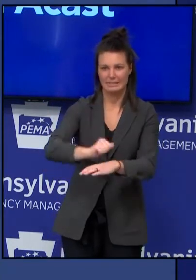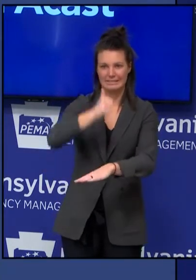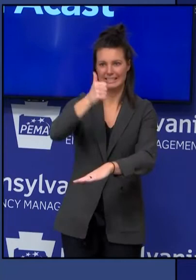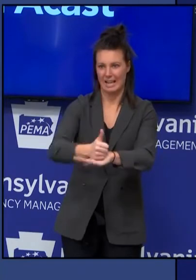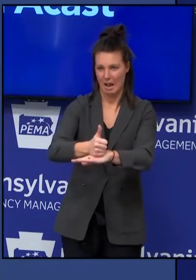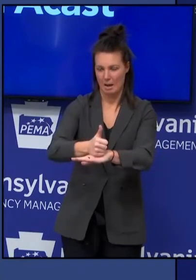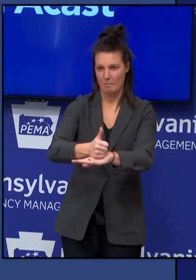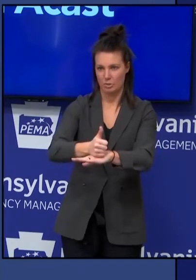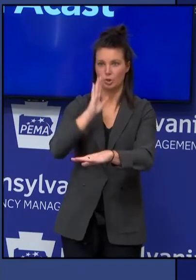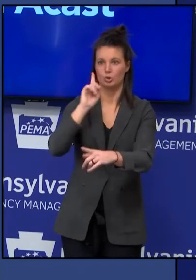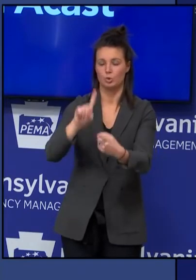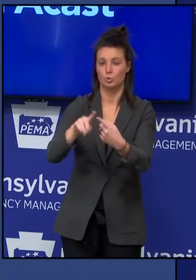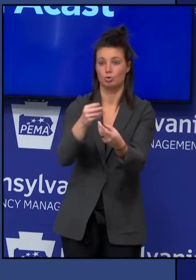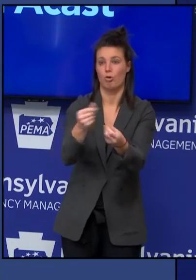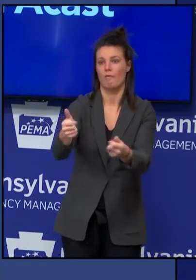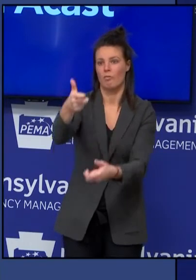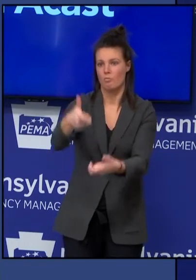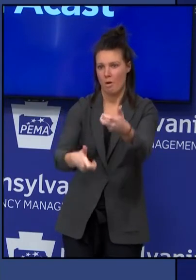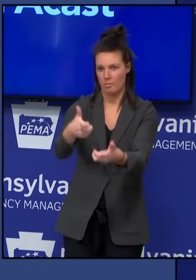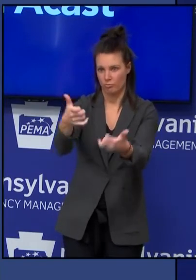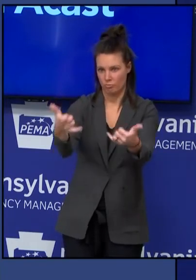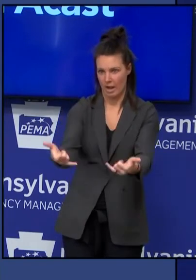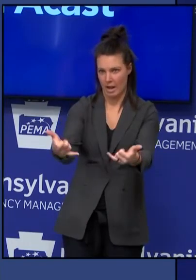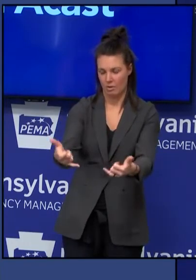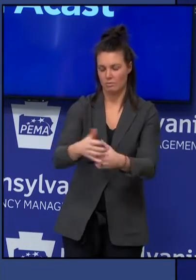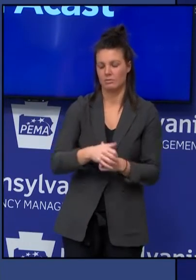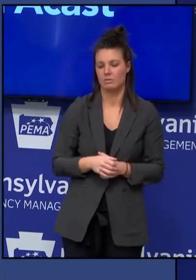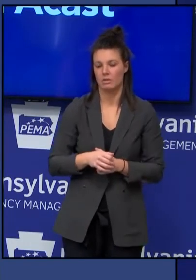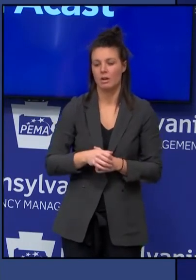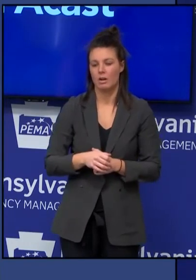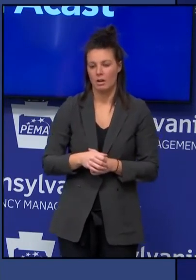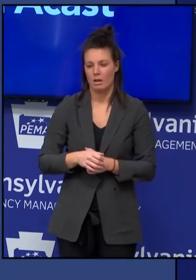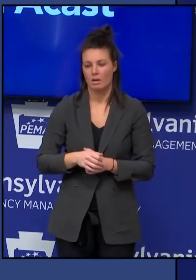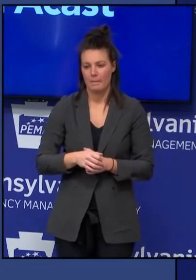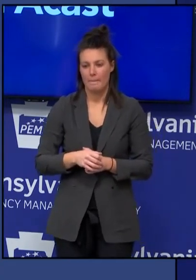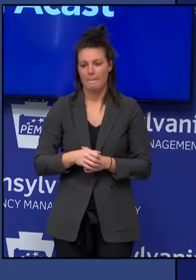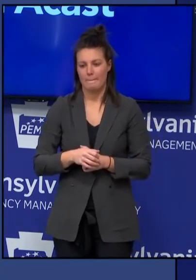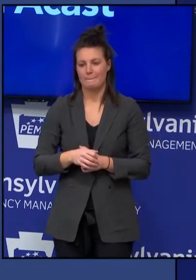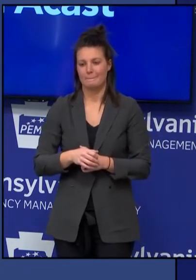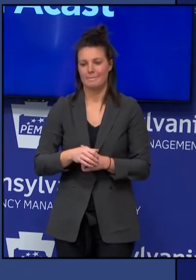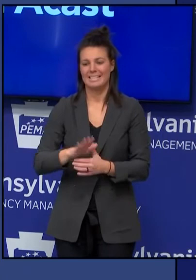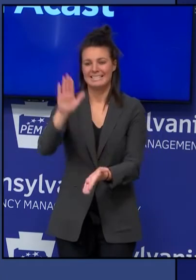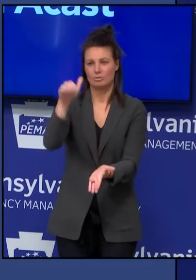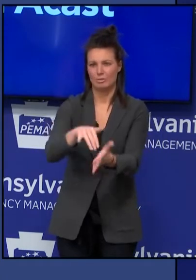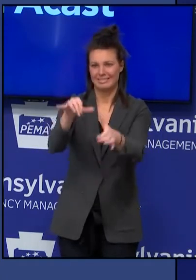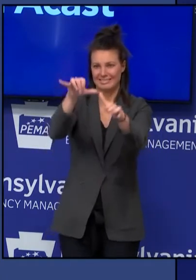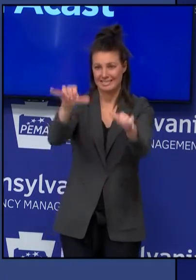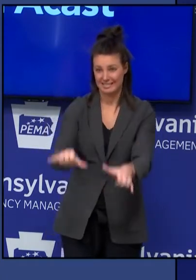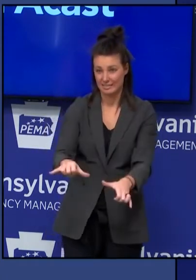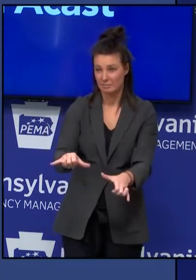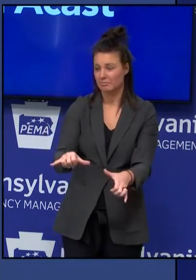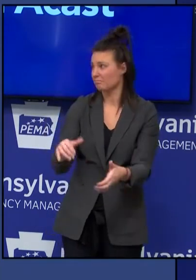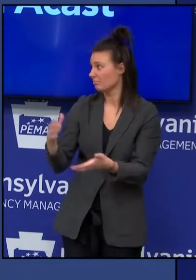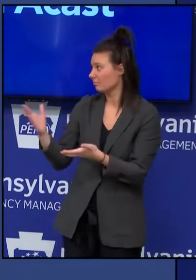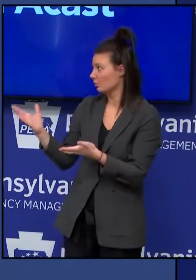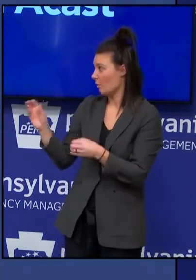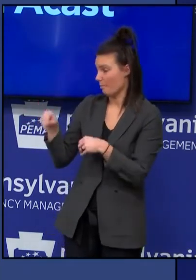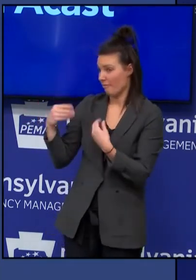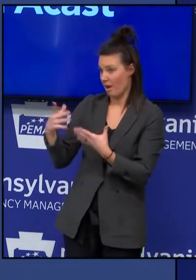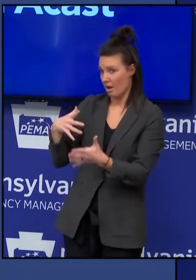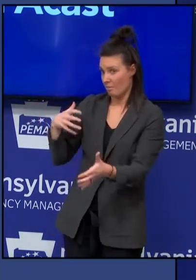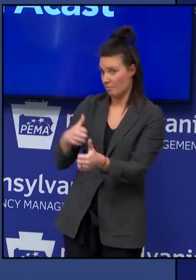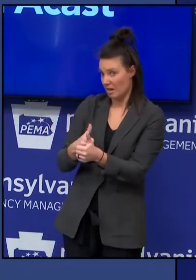that would help remedy the circumstance that we're dealing with right now. But I think by way of centralized registry update, Lindsay, if you want to provide an